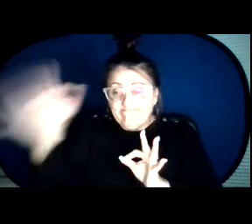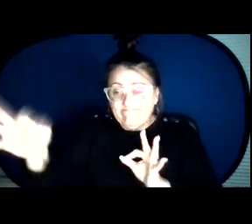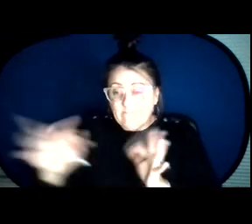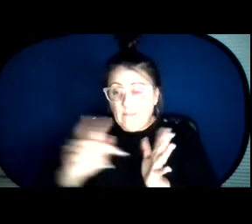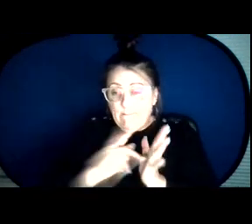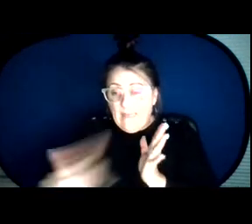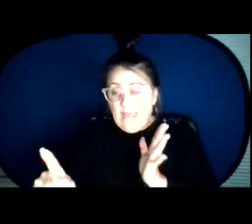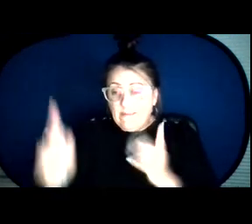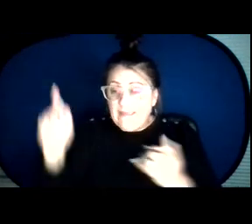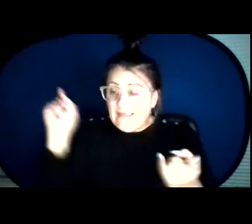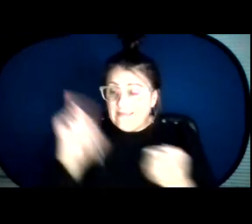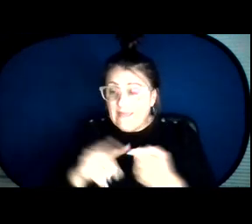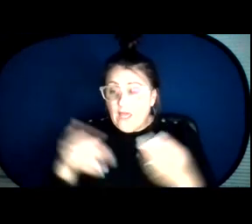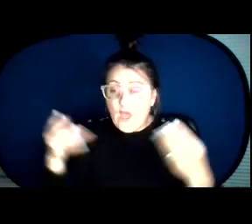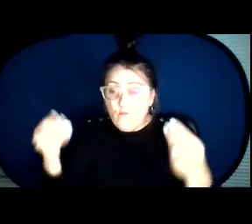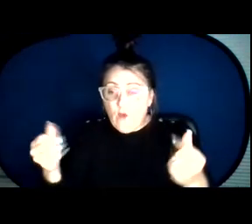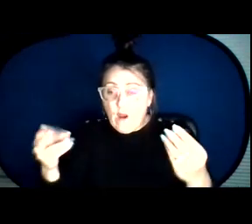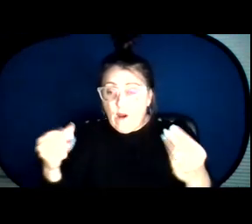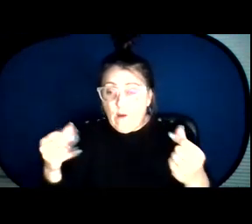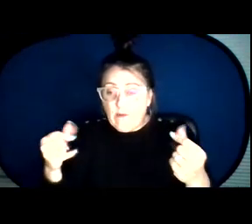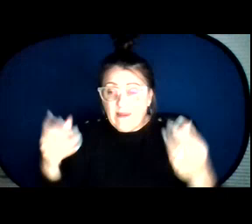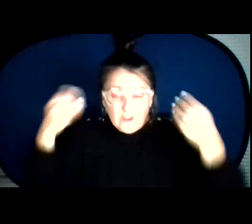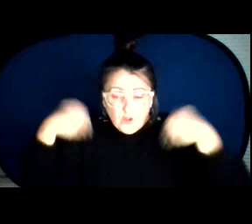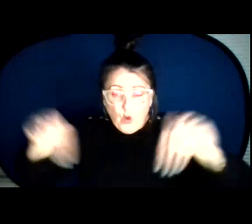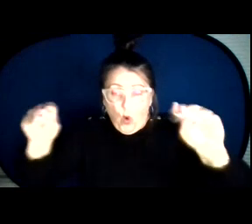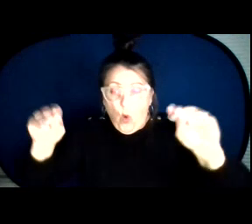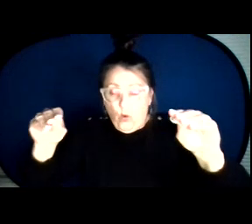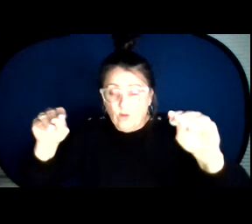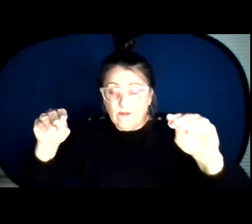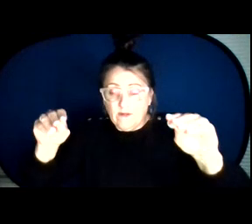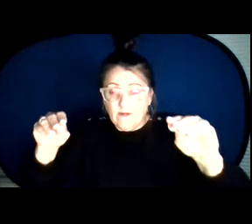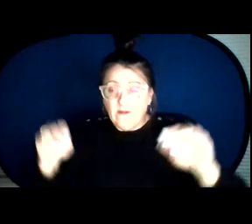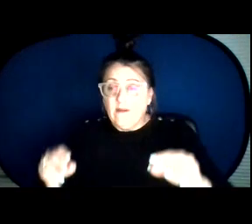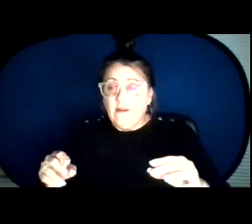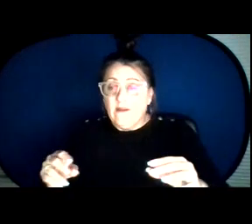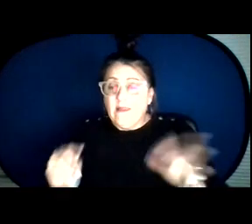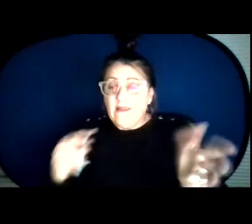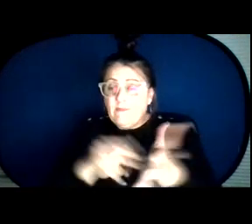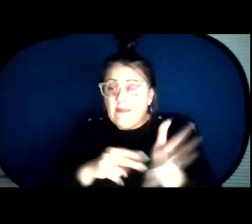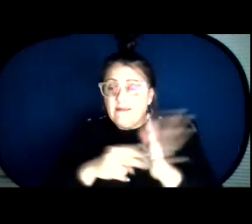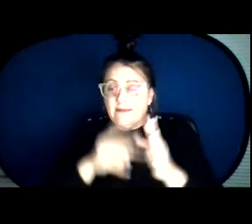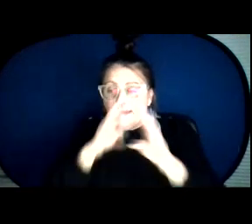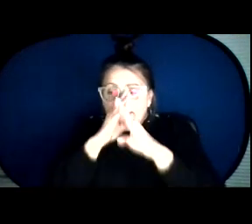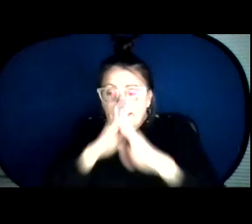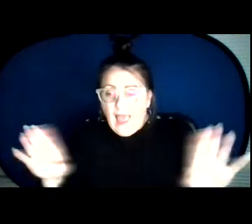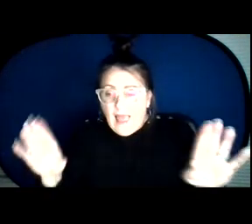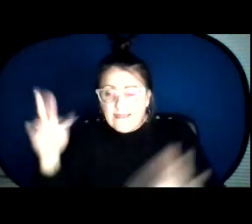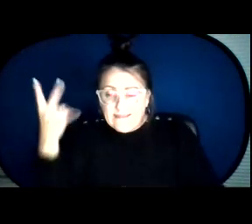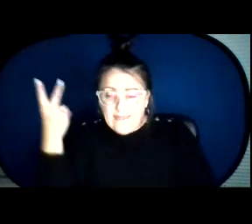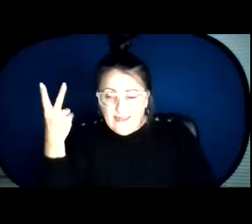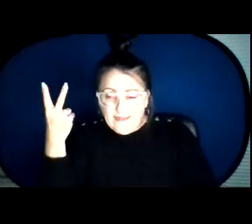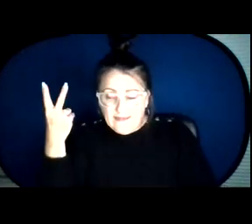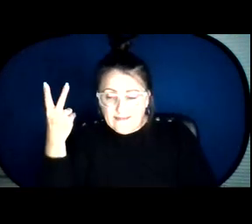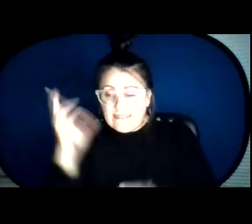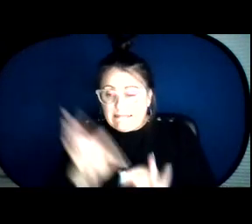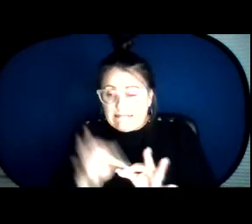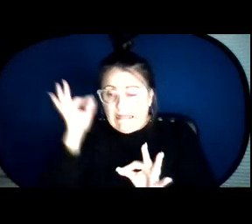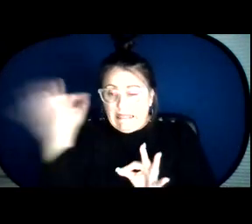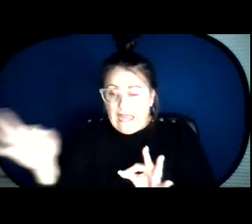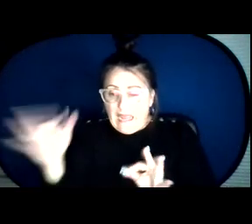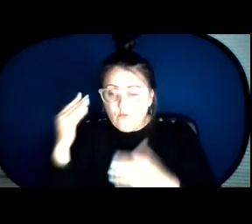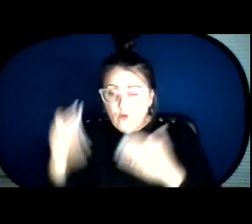such time the property is subsequently sold at fair market value, sort of a silent second. Caltrans also delays processing sales